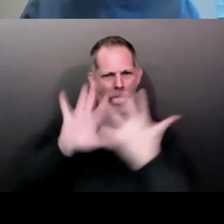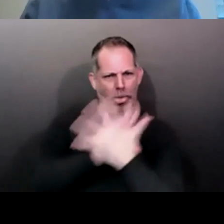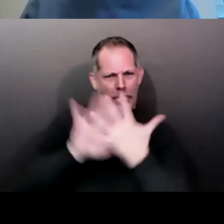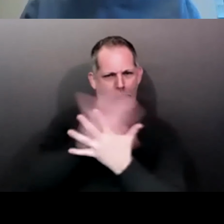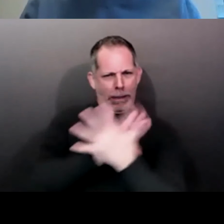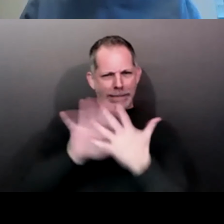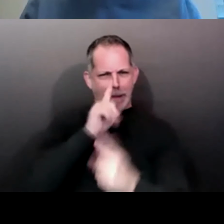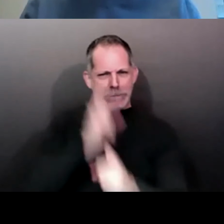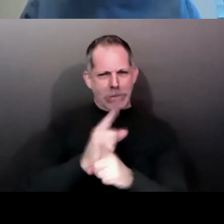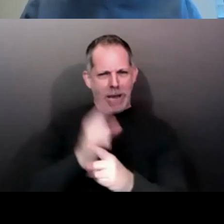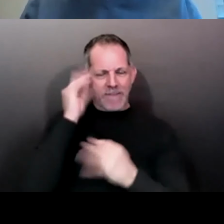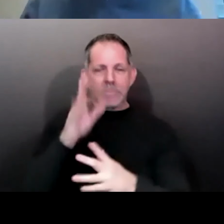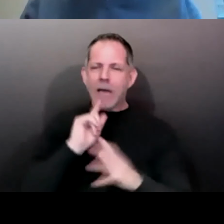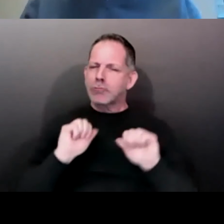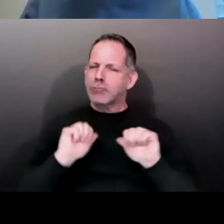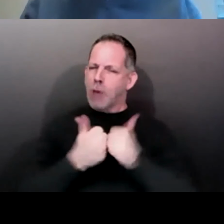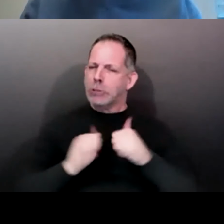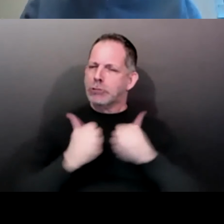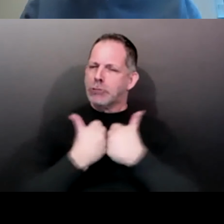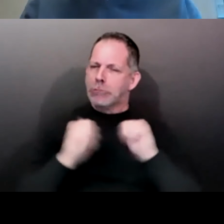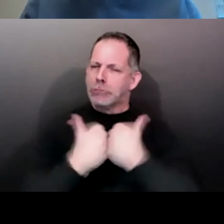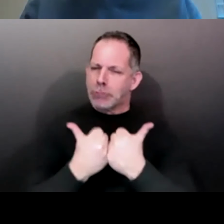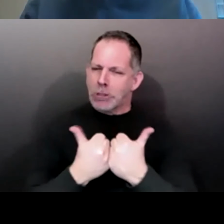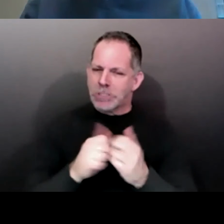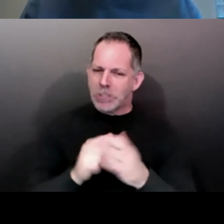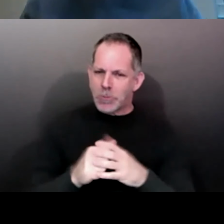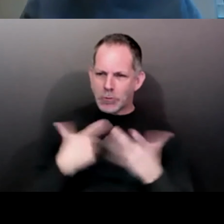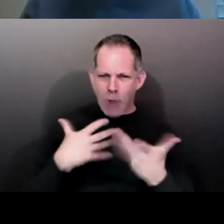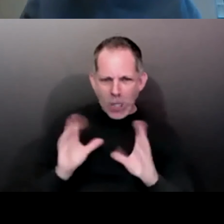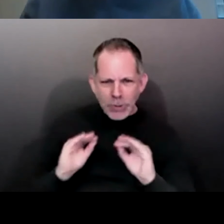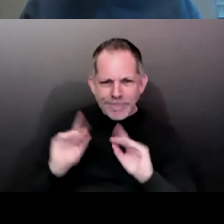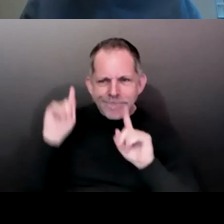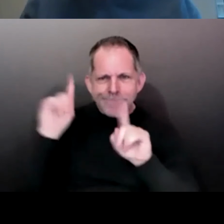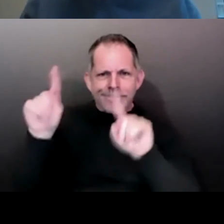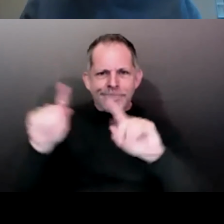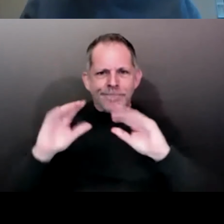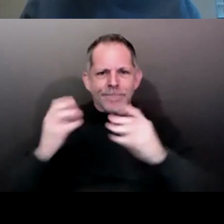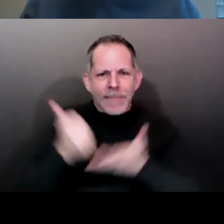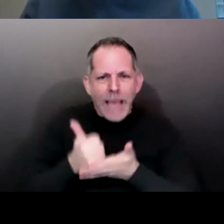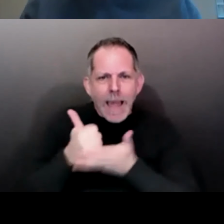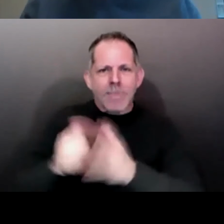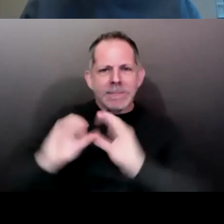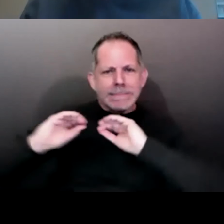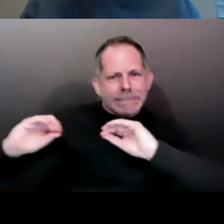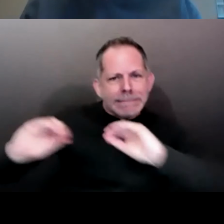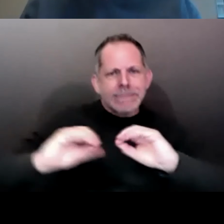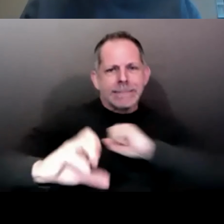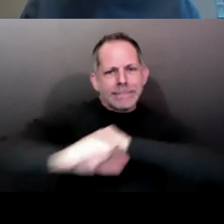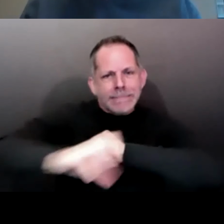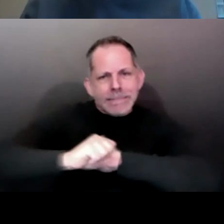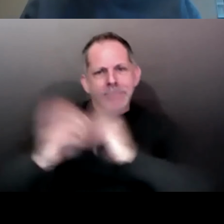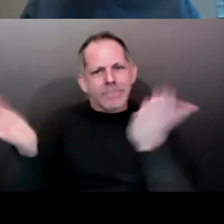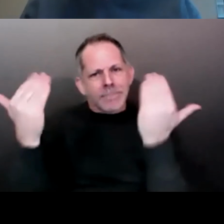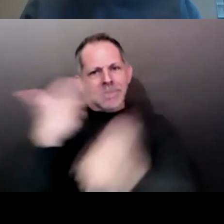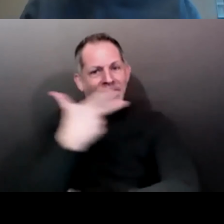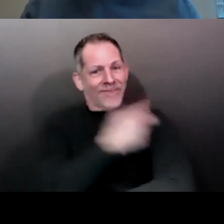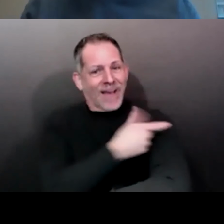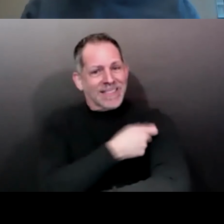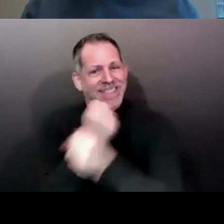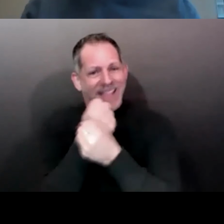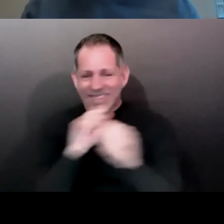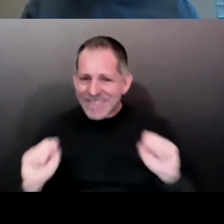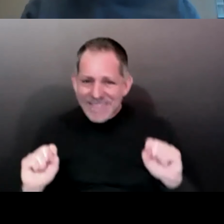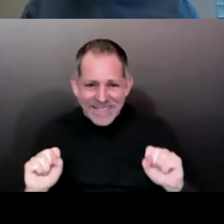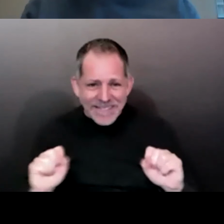are working in lots of different ways to promote the vaccine and make sure we're getting those shots in arms of our tribal members. I'm